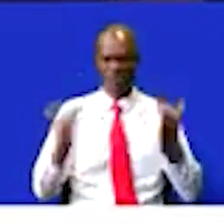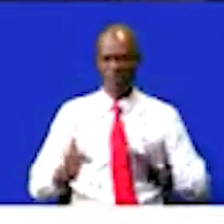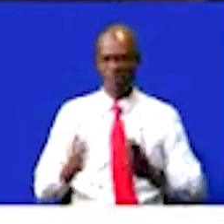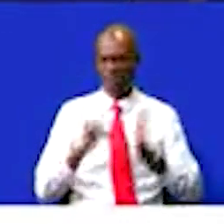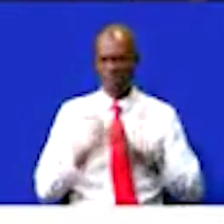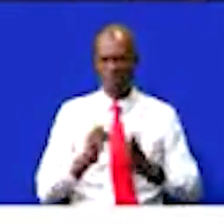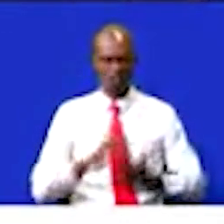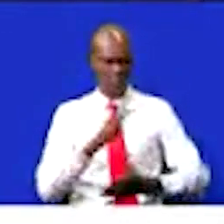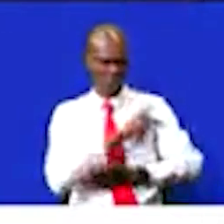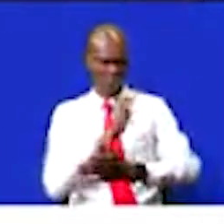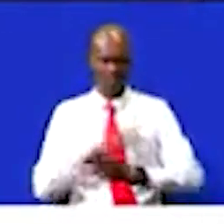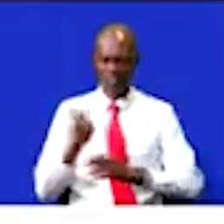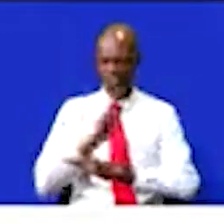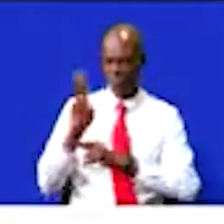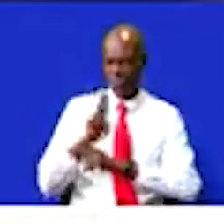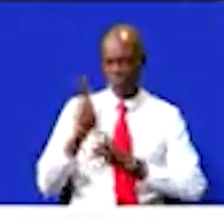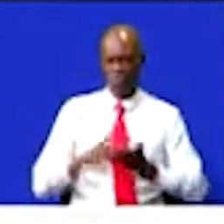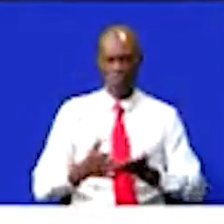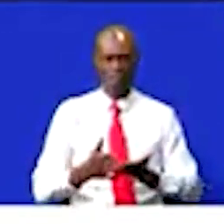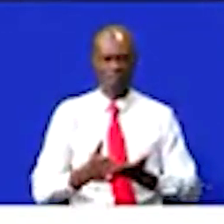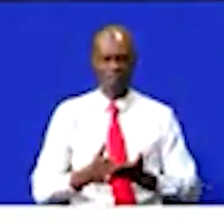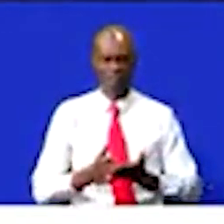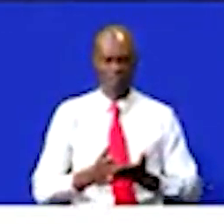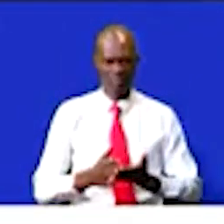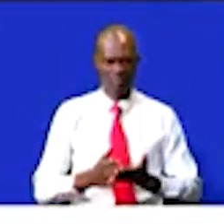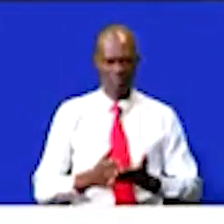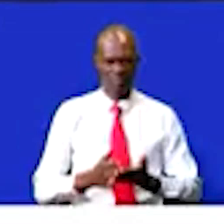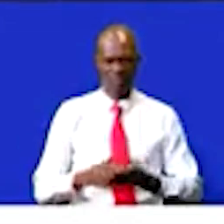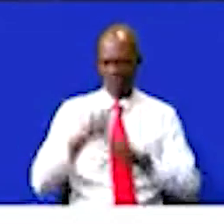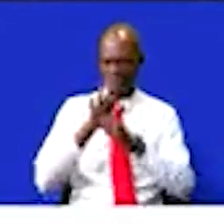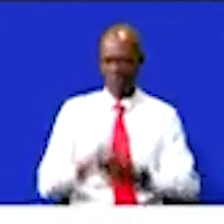Hiyo nguvu wanatumia kukashifu